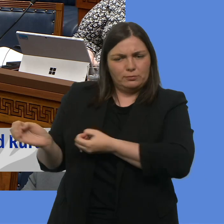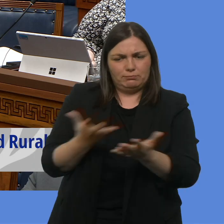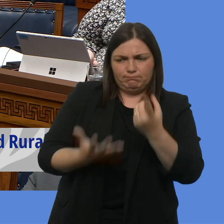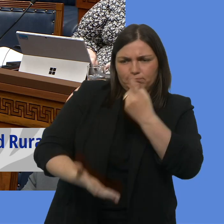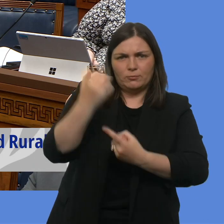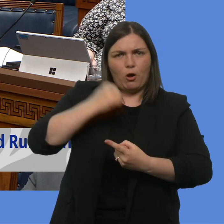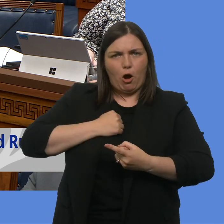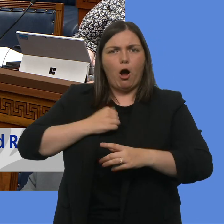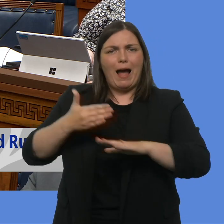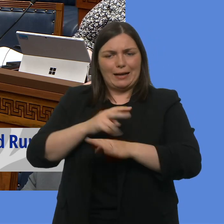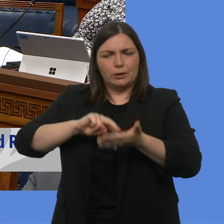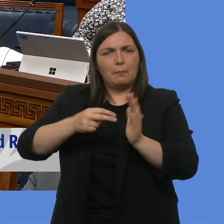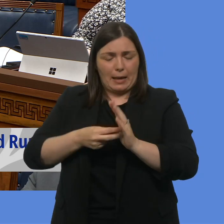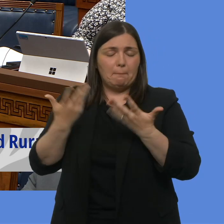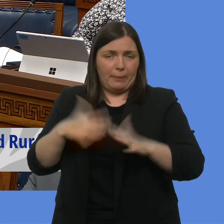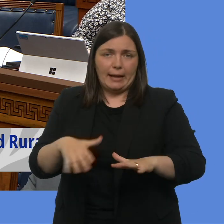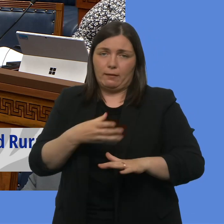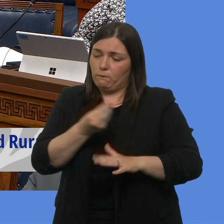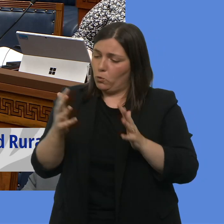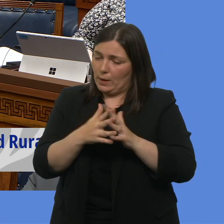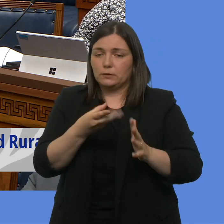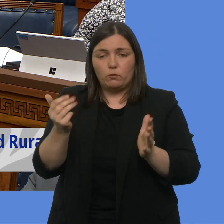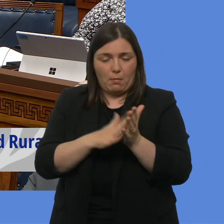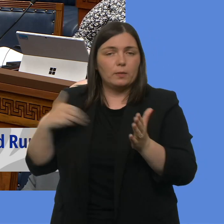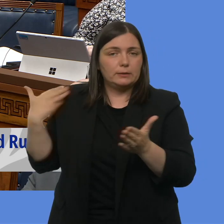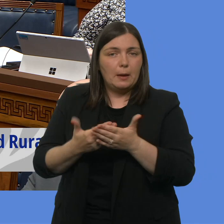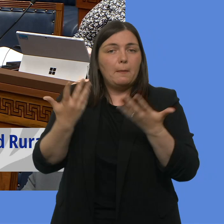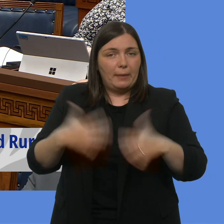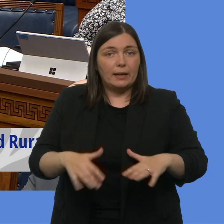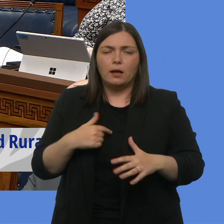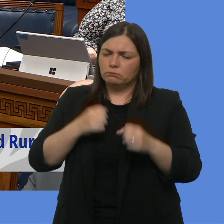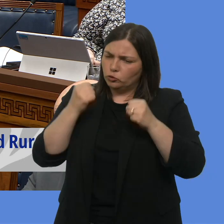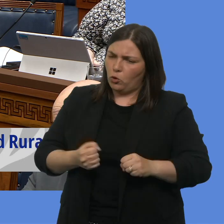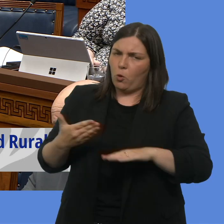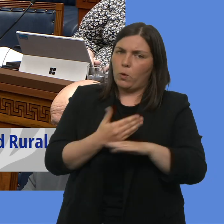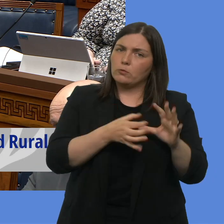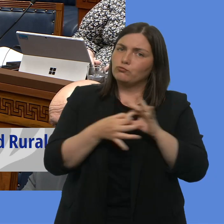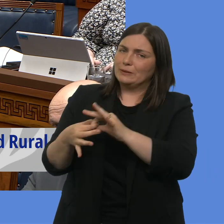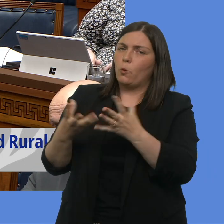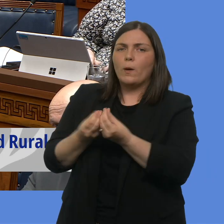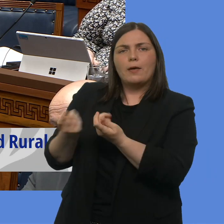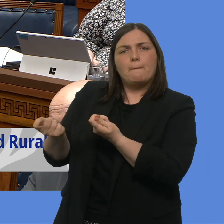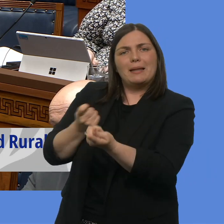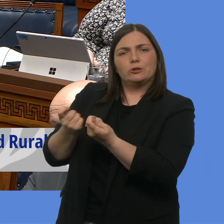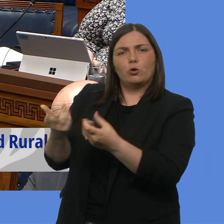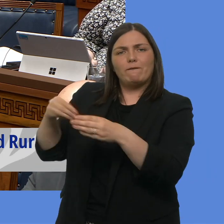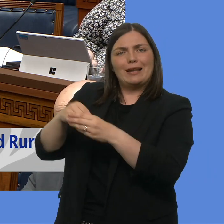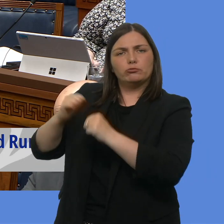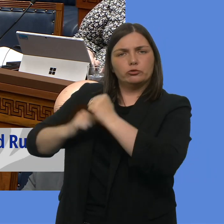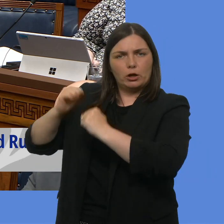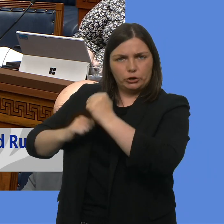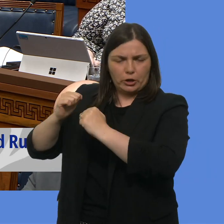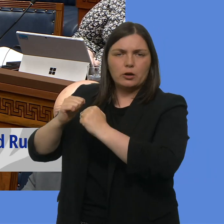weeks and months. In terms of working with the Minister of Infrastructure, I have a strong working relationship with him. This was recently discussed in terms of the need to invest